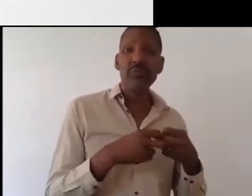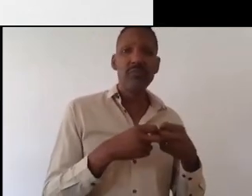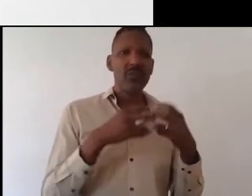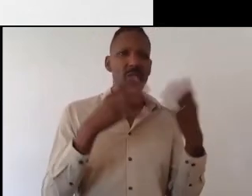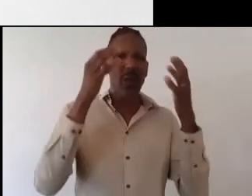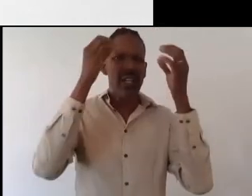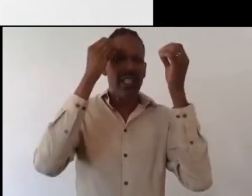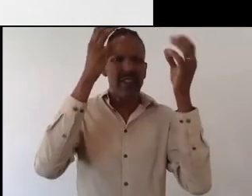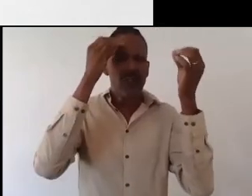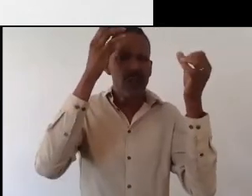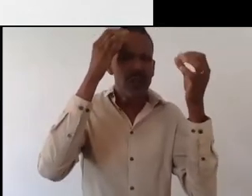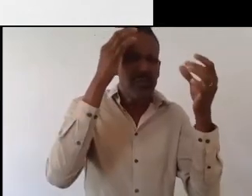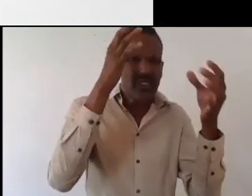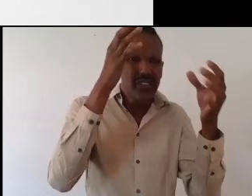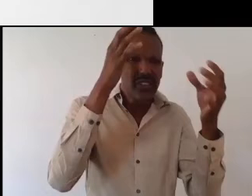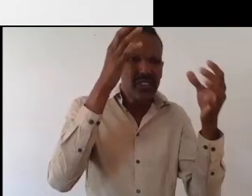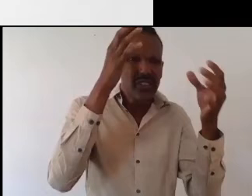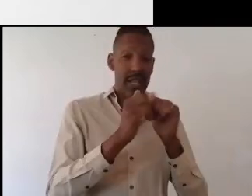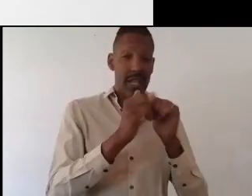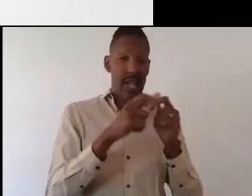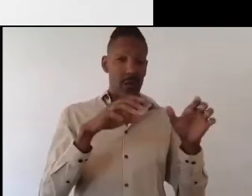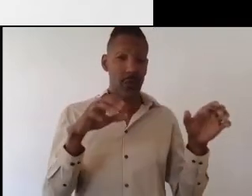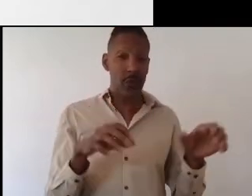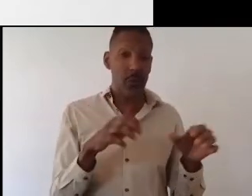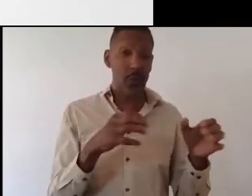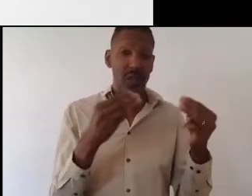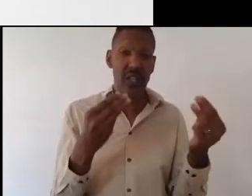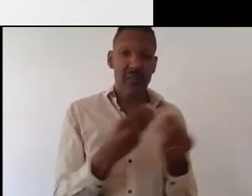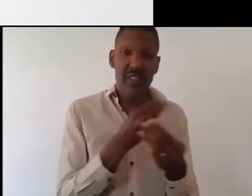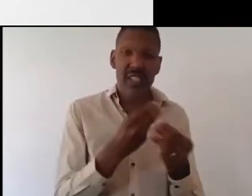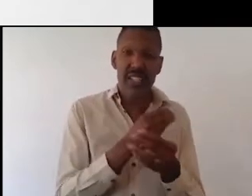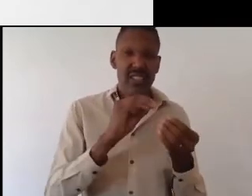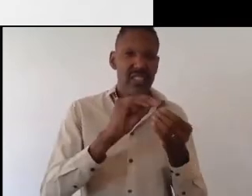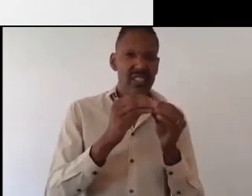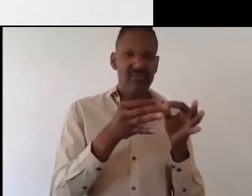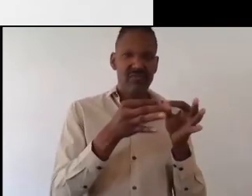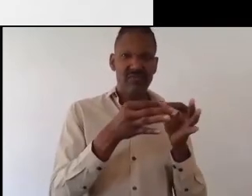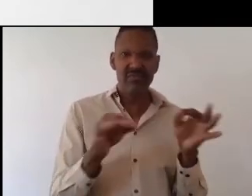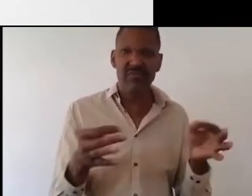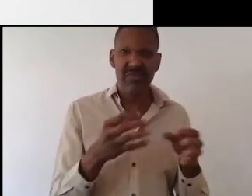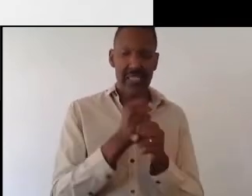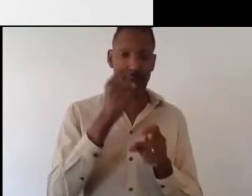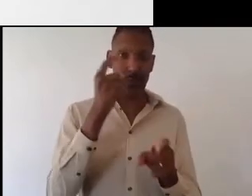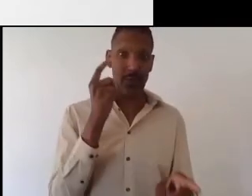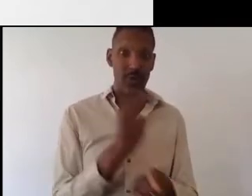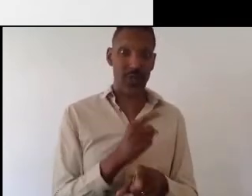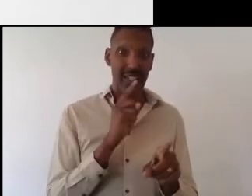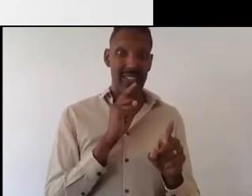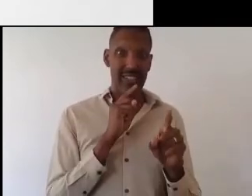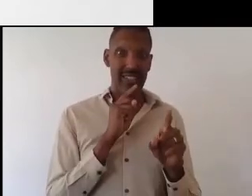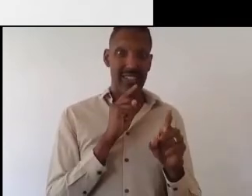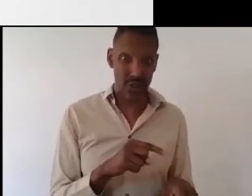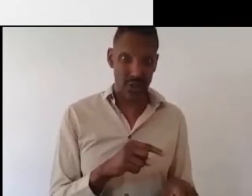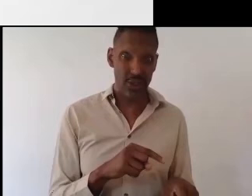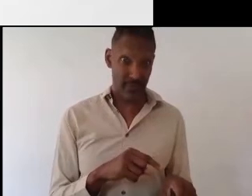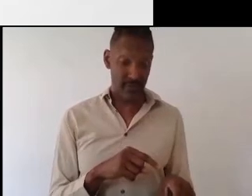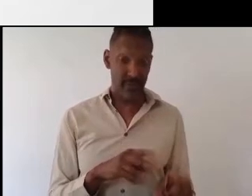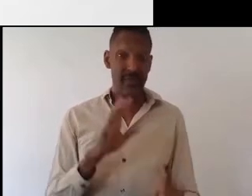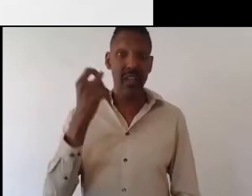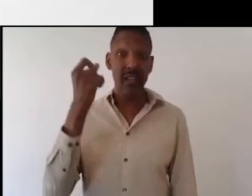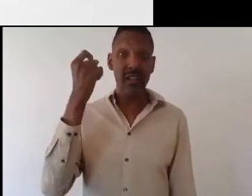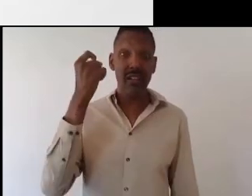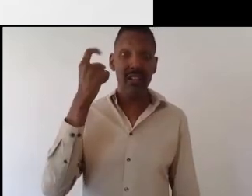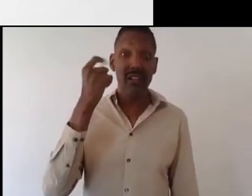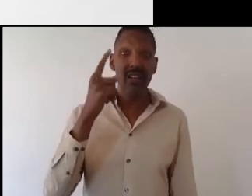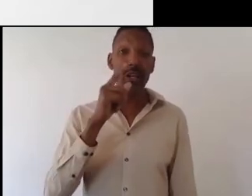out what information in that word problem you could stick into an equation to come out with the correct answer. And bright children and students can